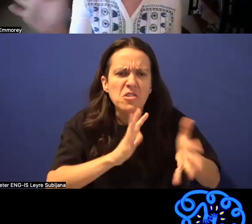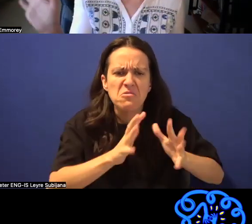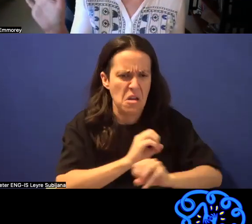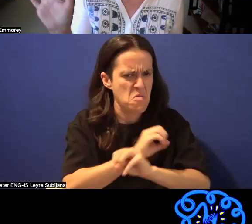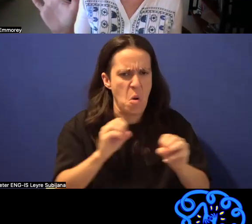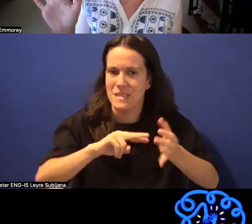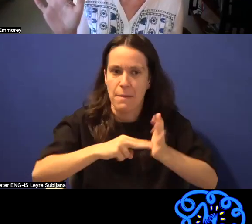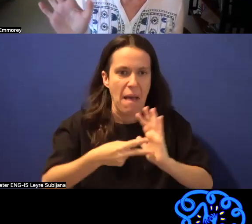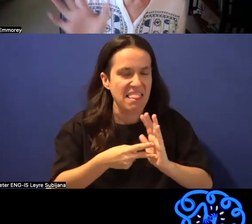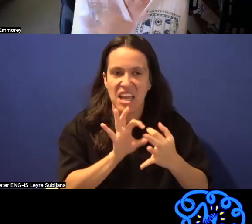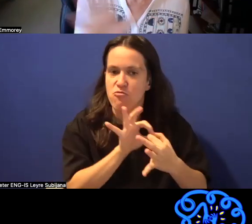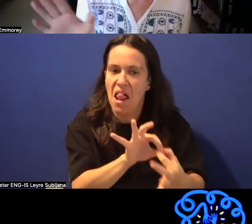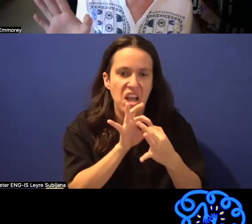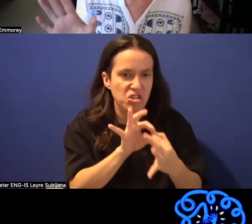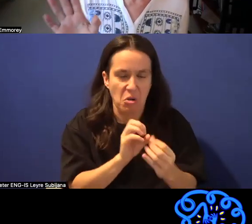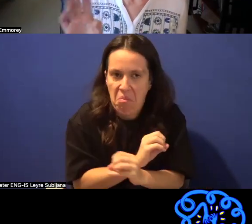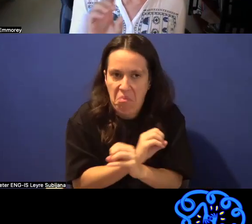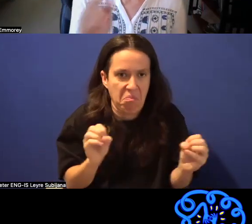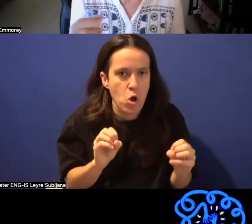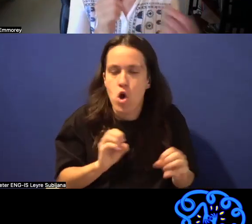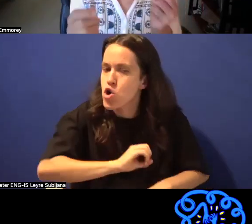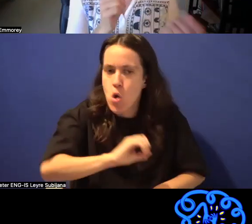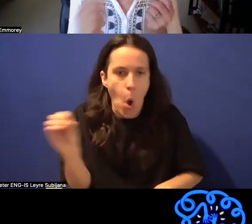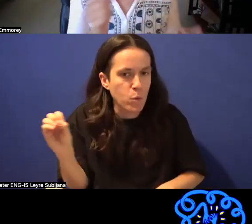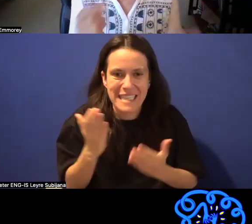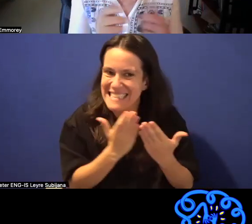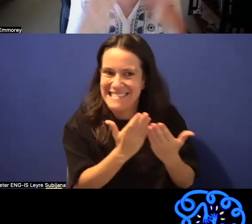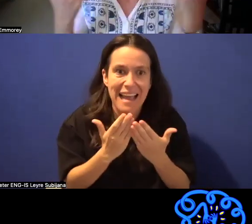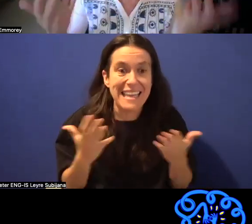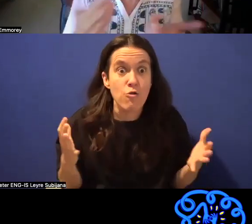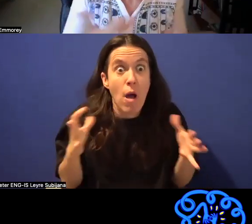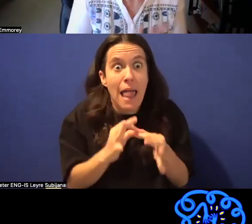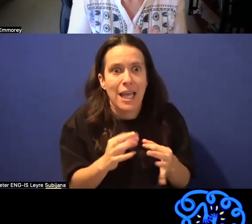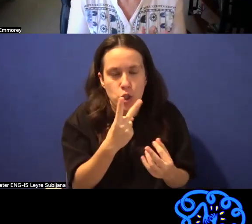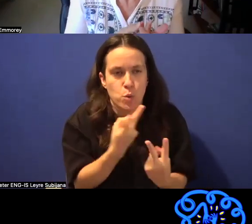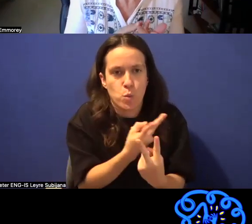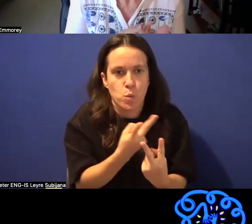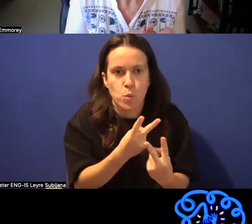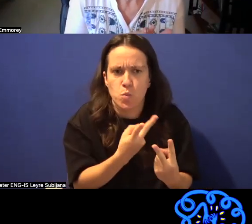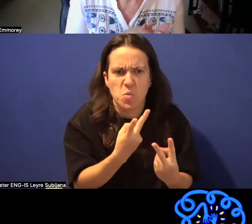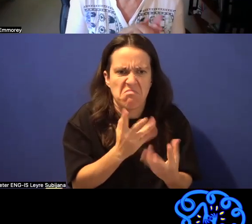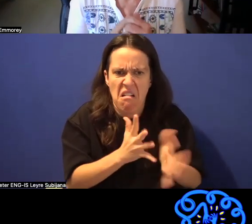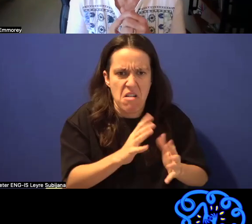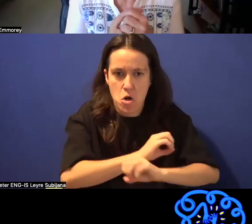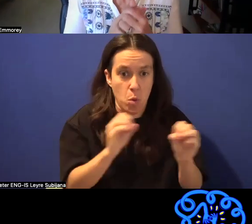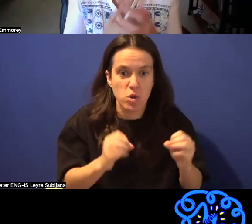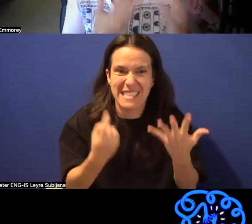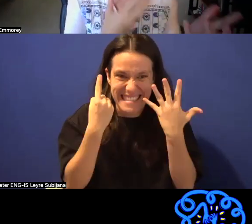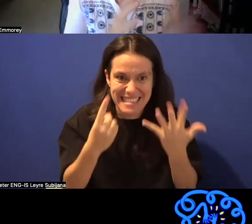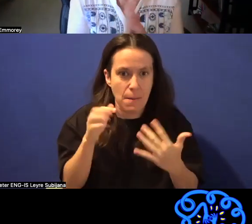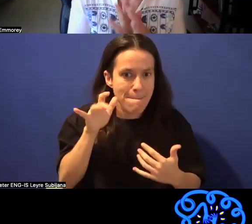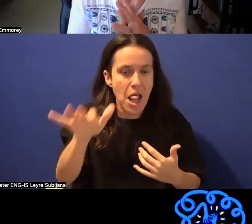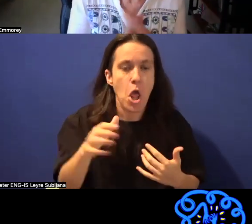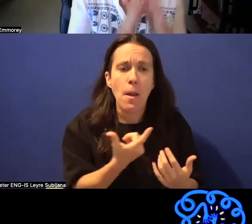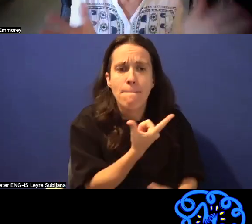the experiment, nobody in the study related those two signs. So there's like 6 million pairs that were